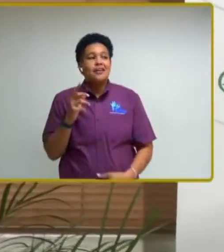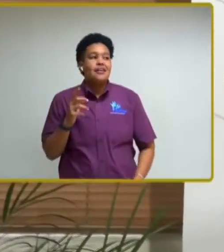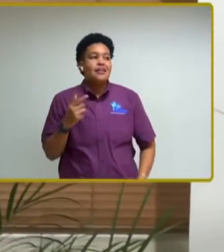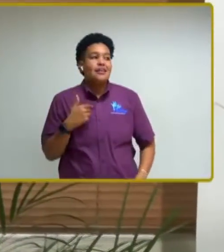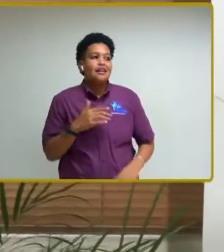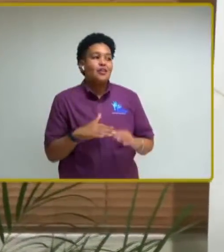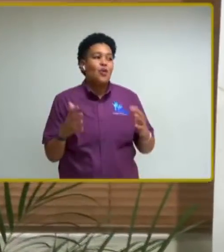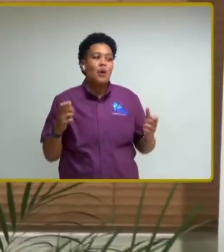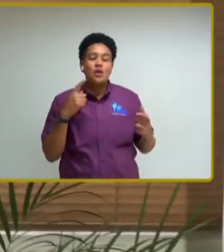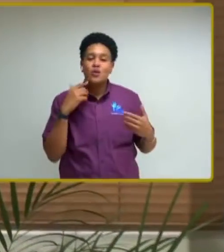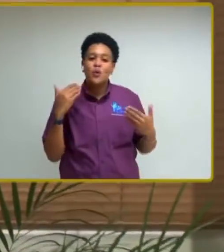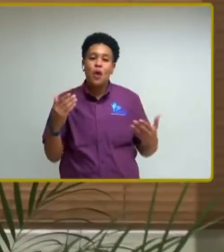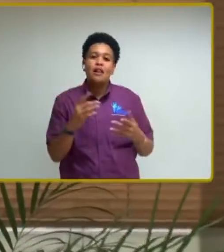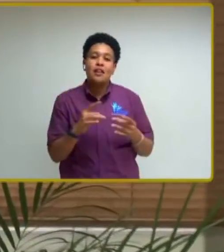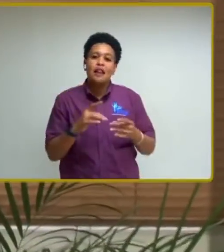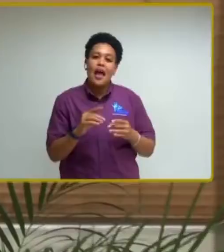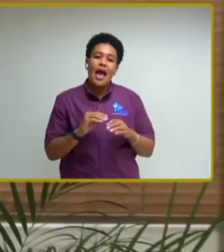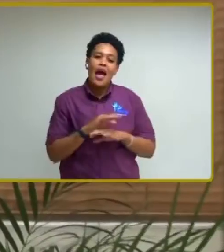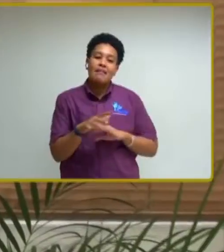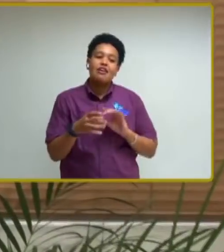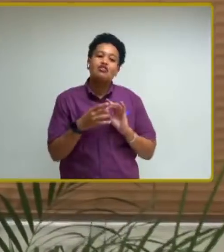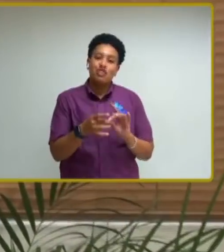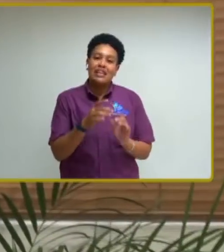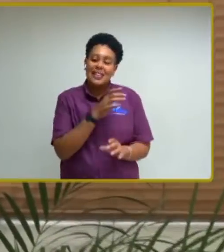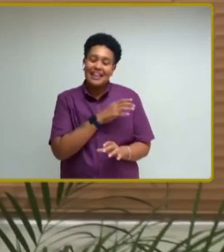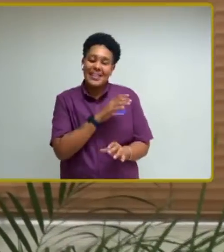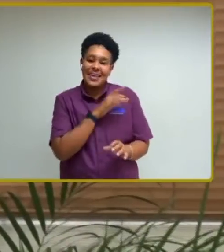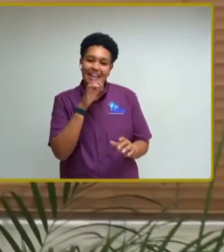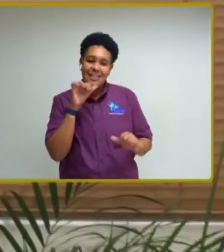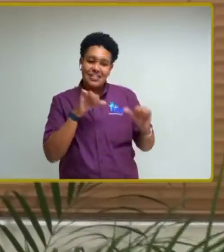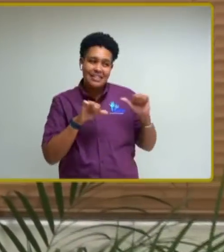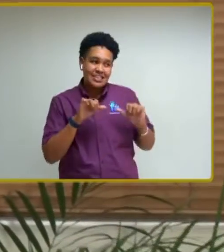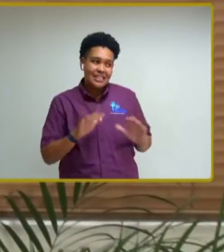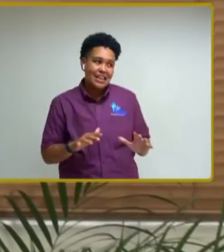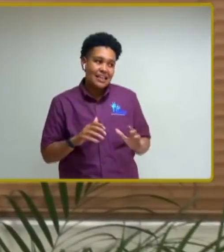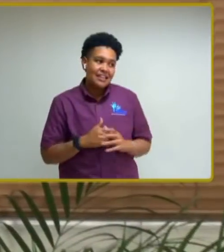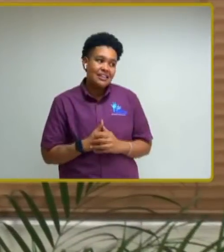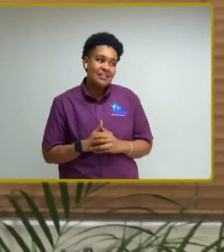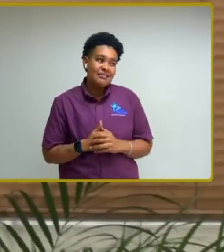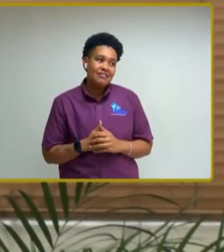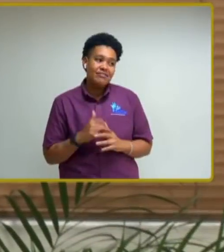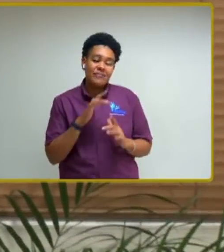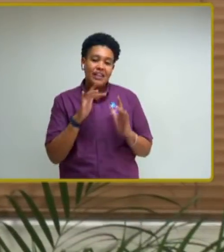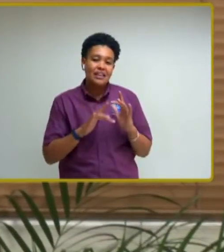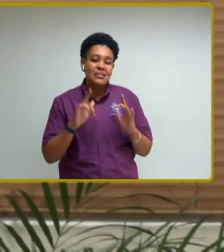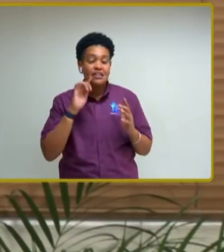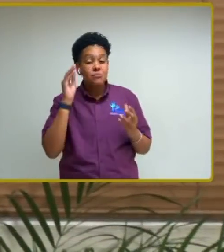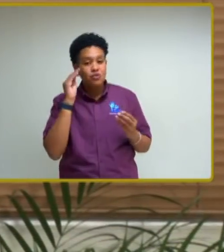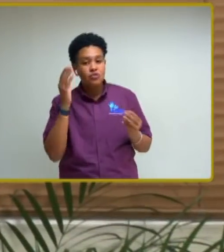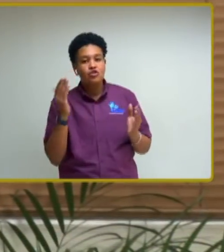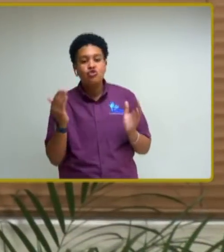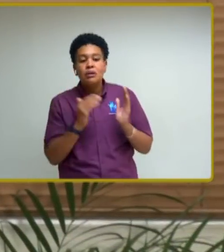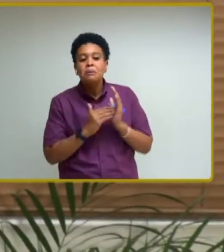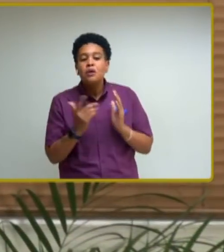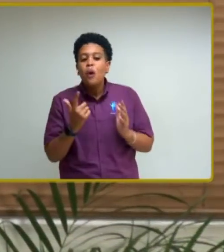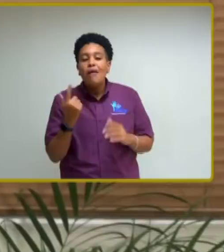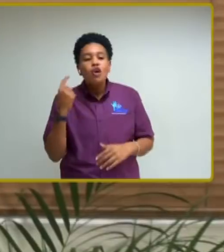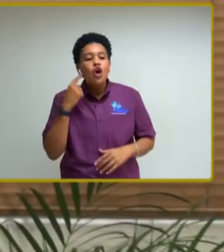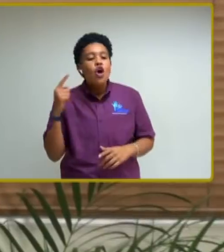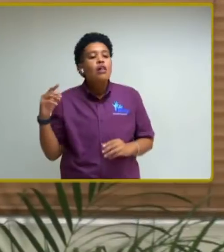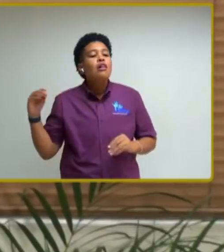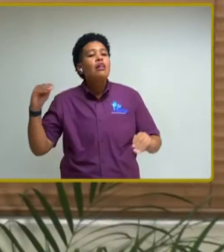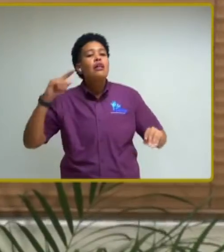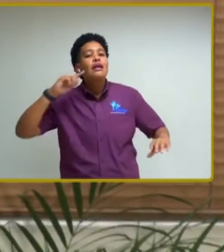I don't want to venture into giving advice around clinical science, except just to reiterate what I've heard from them